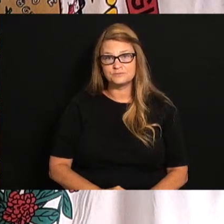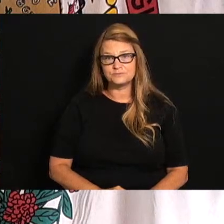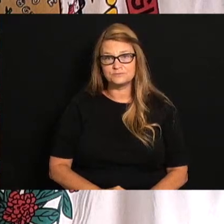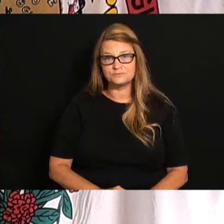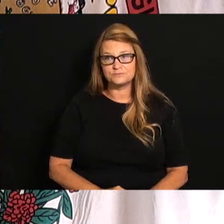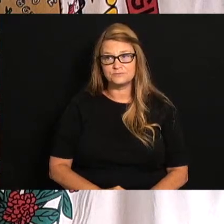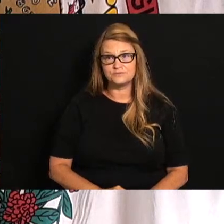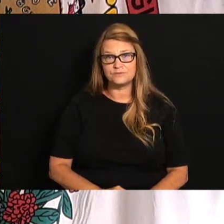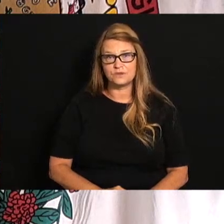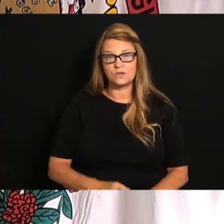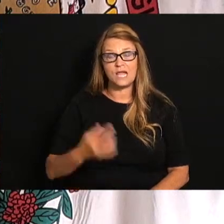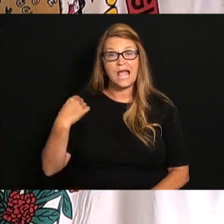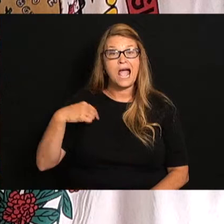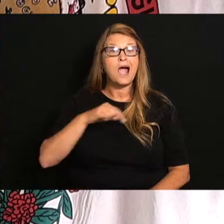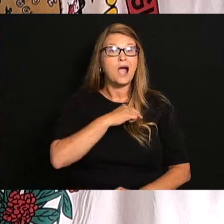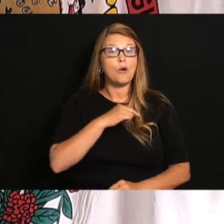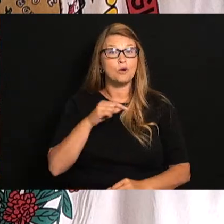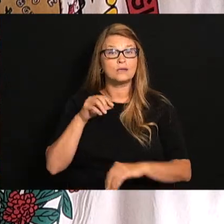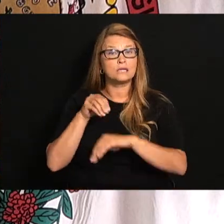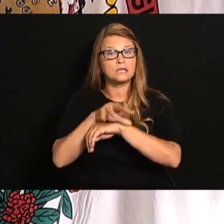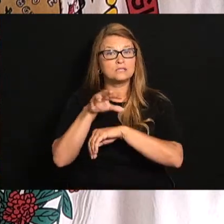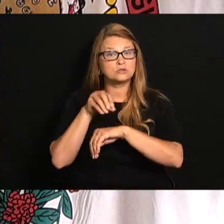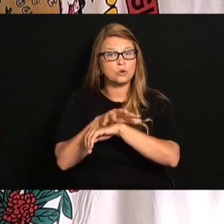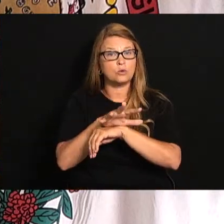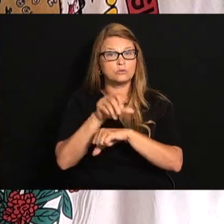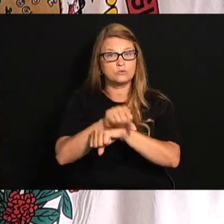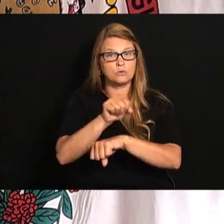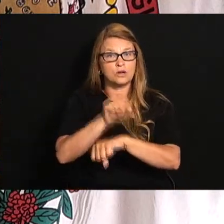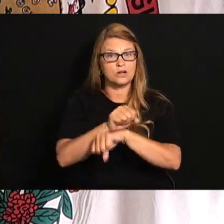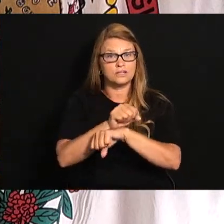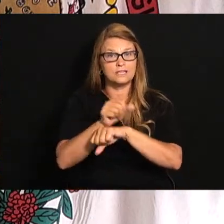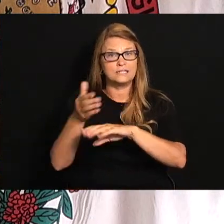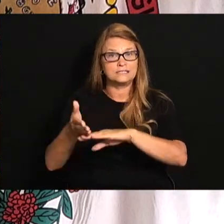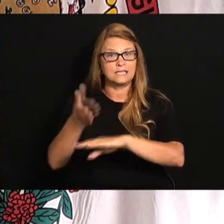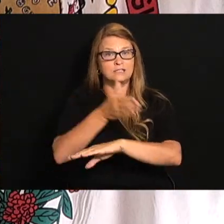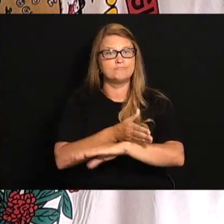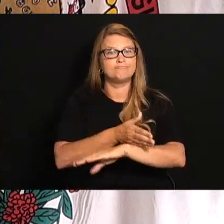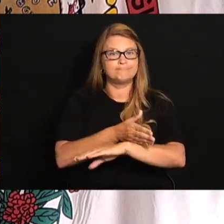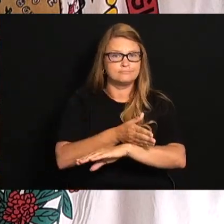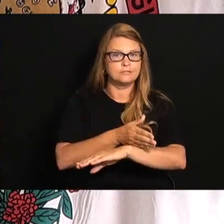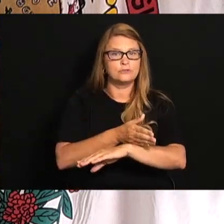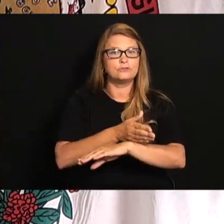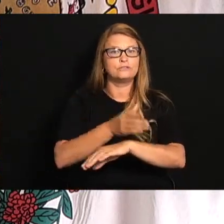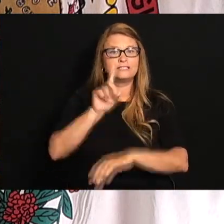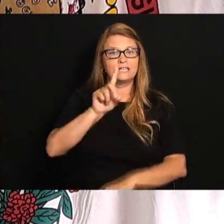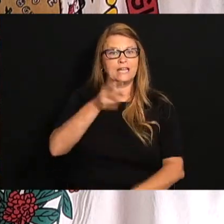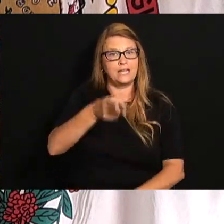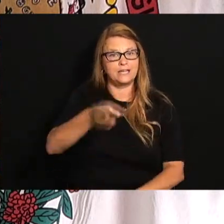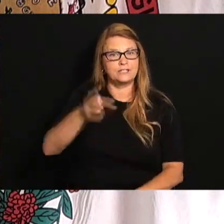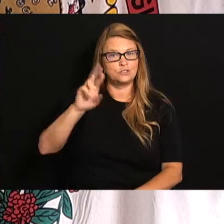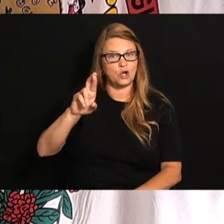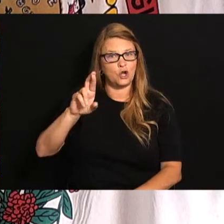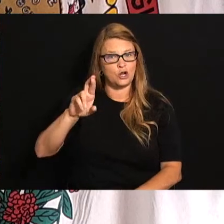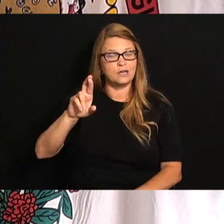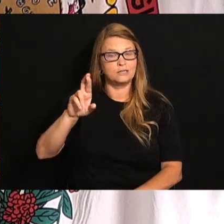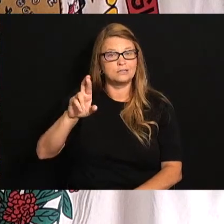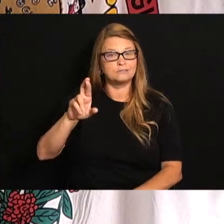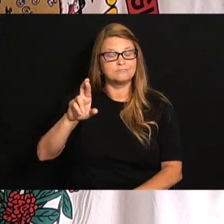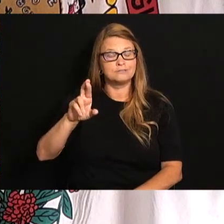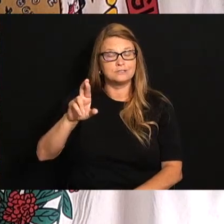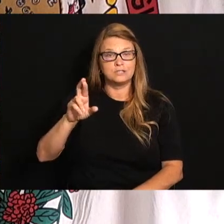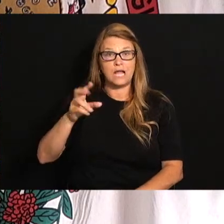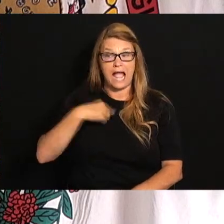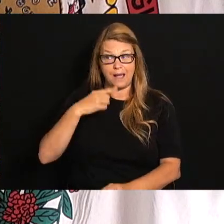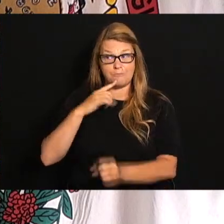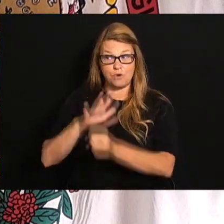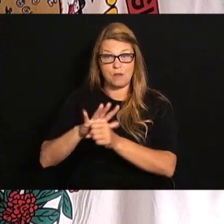Our consulting work, to try to upgrade and make DHHR better. I promised you we would